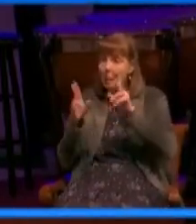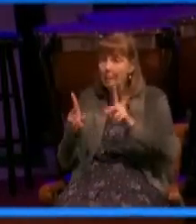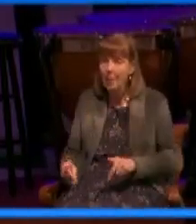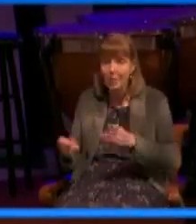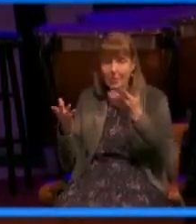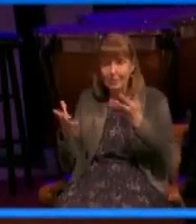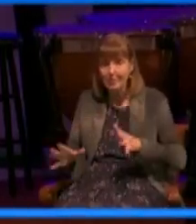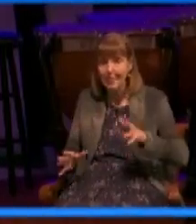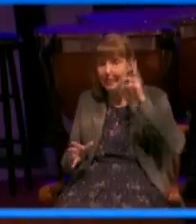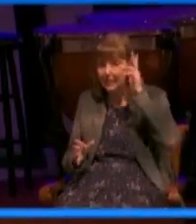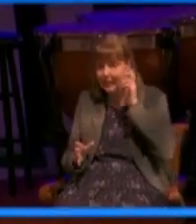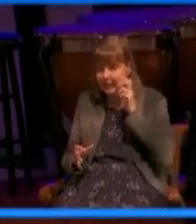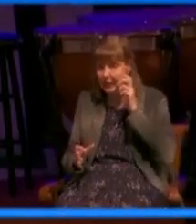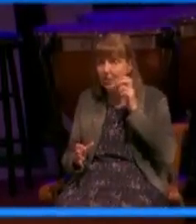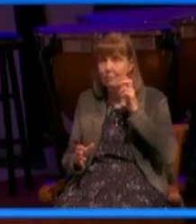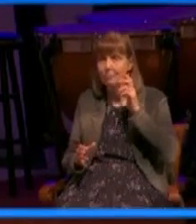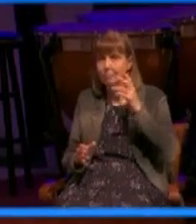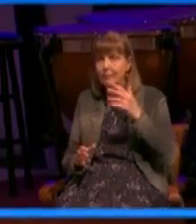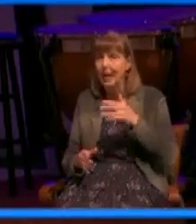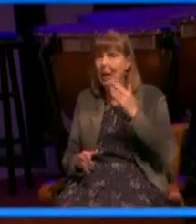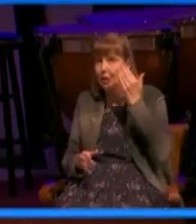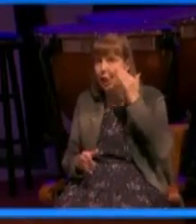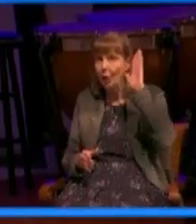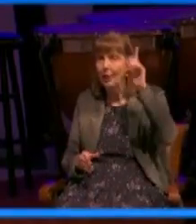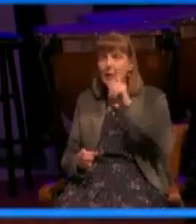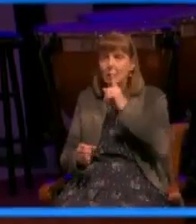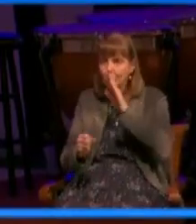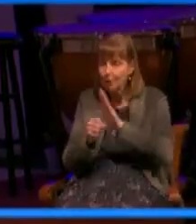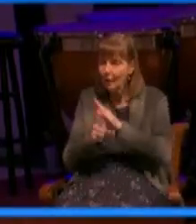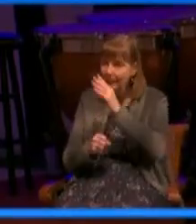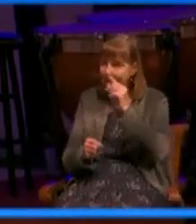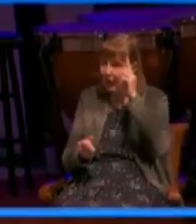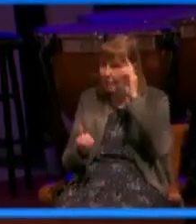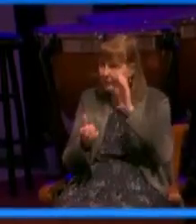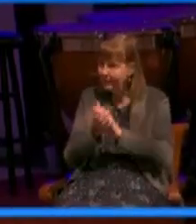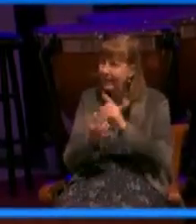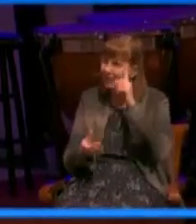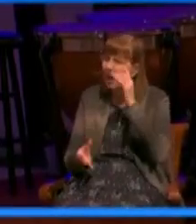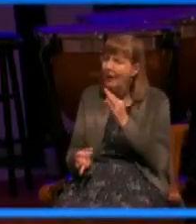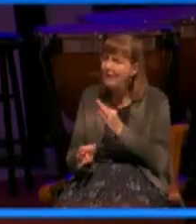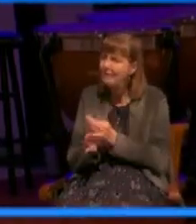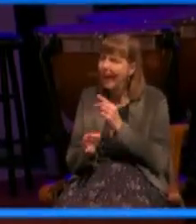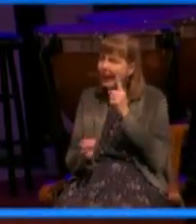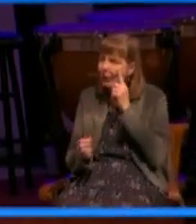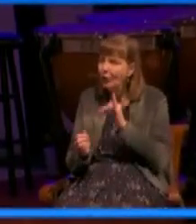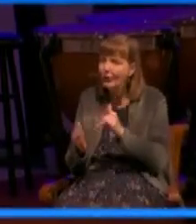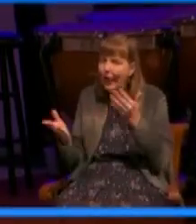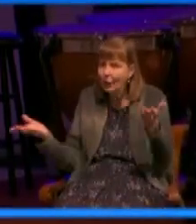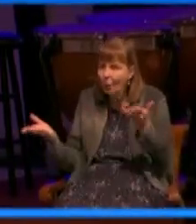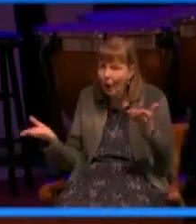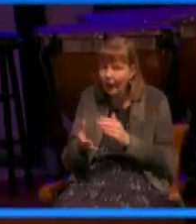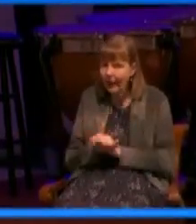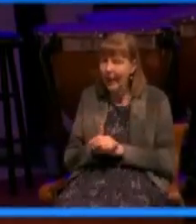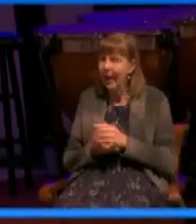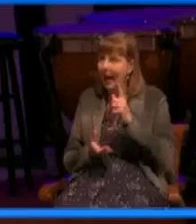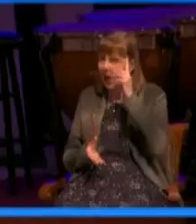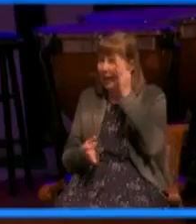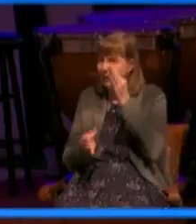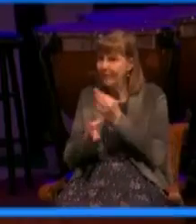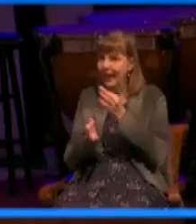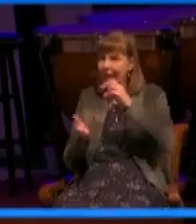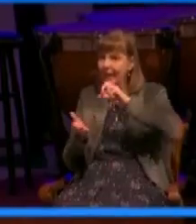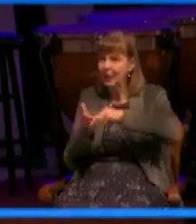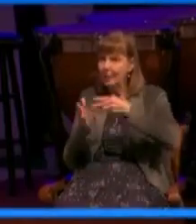God and believed the promises of God, here's what faith looks like. Faith is waking each day and